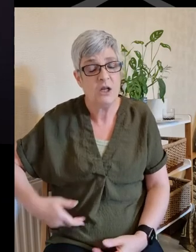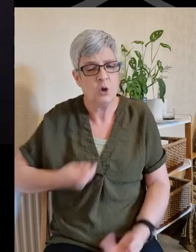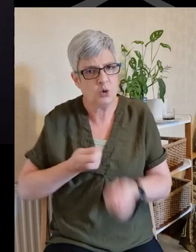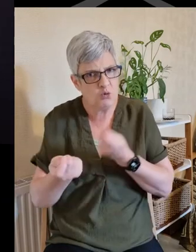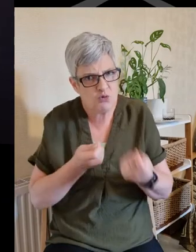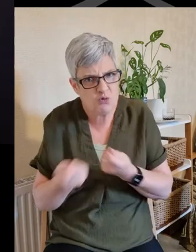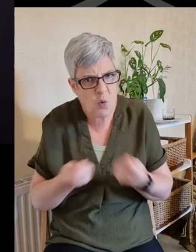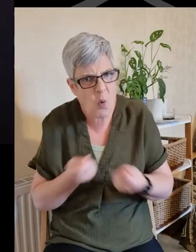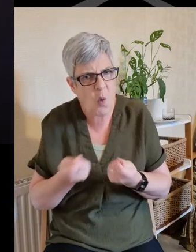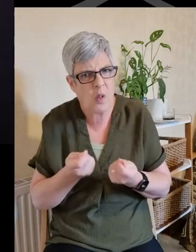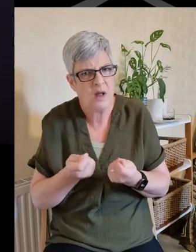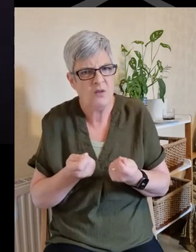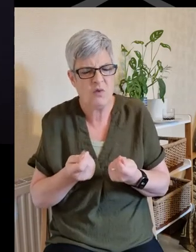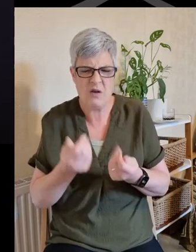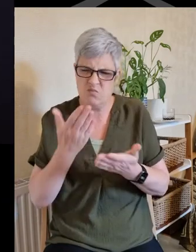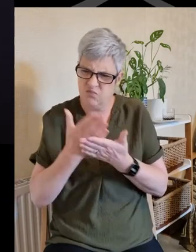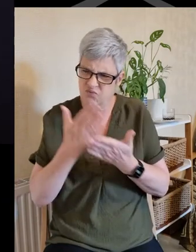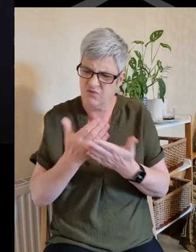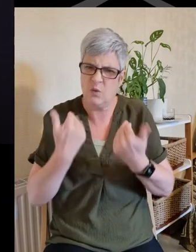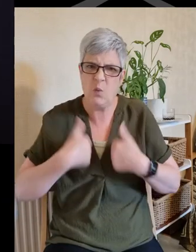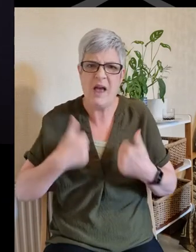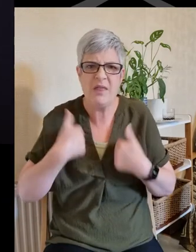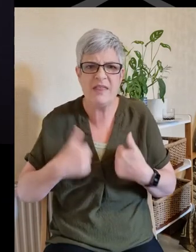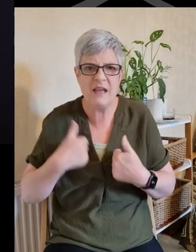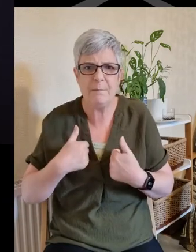controlled by incredibly wealthy individuals.